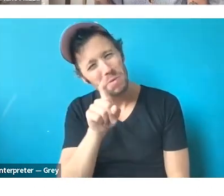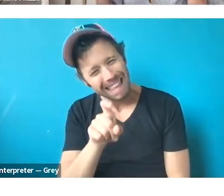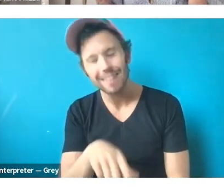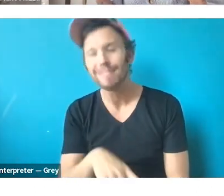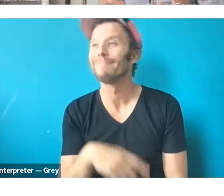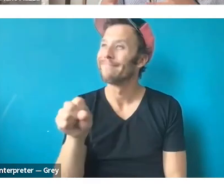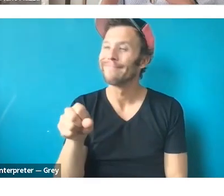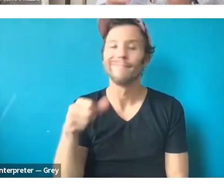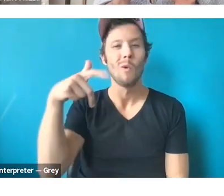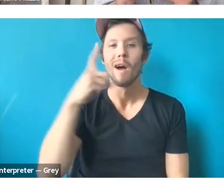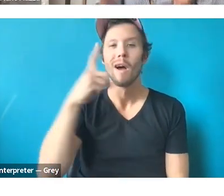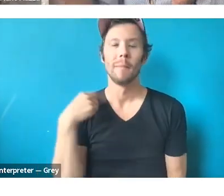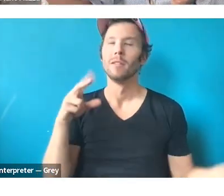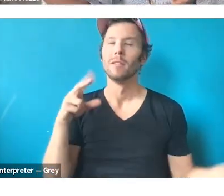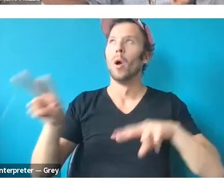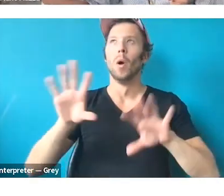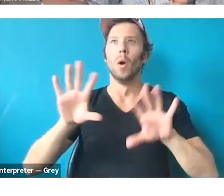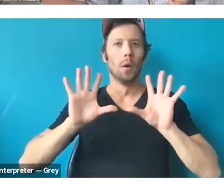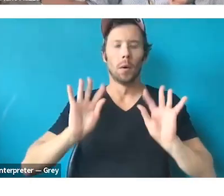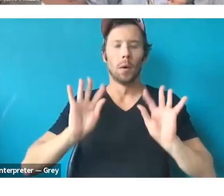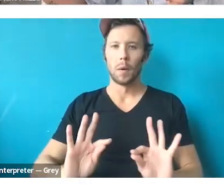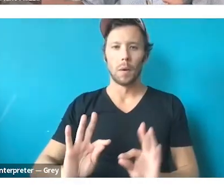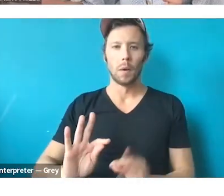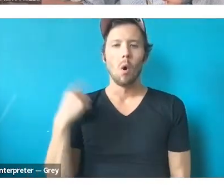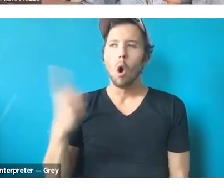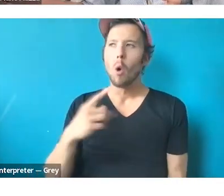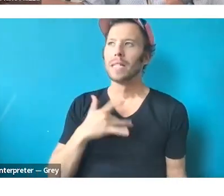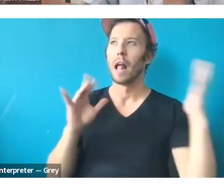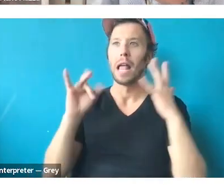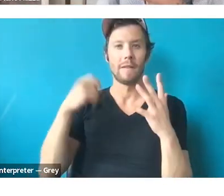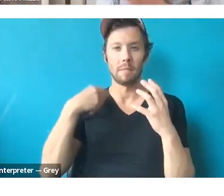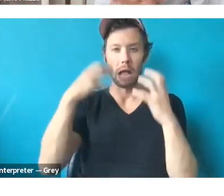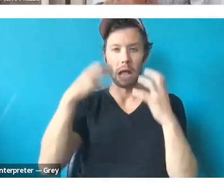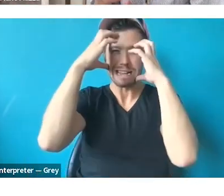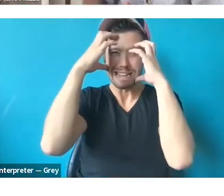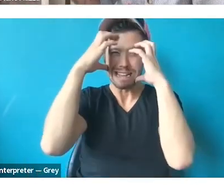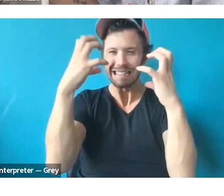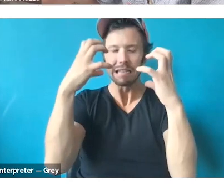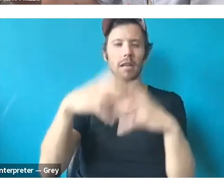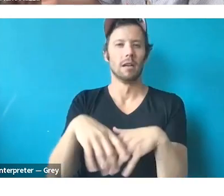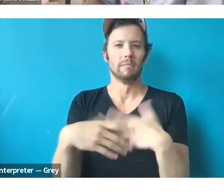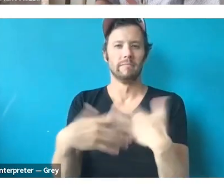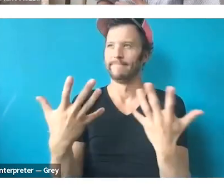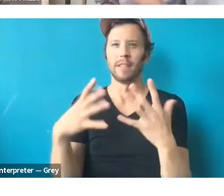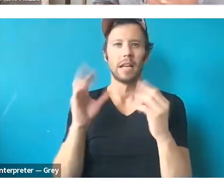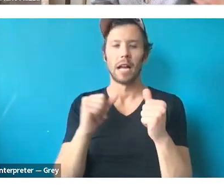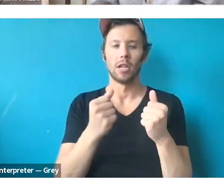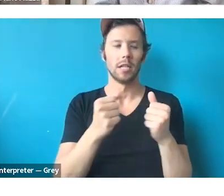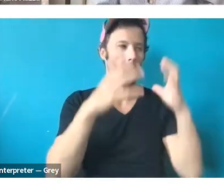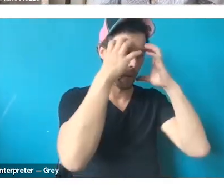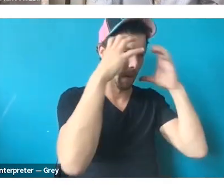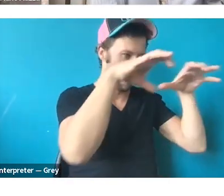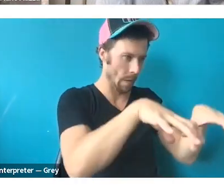I'm feeling a little bit frazzled, my feet always lead me to like the next idea. So it's like sometimes I end up in a weird bookstore, or I